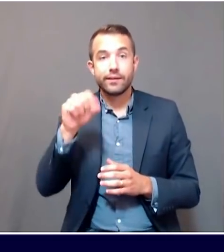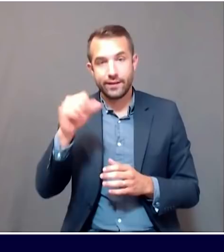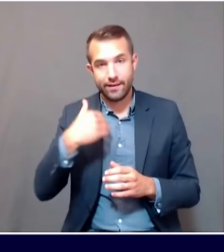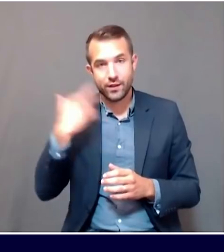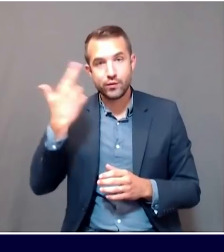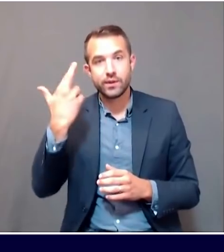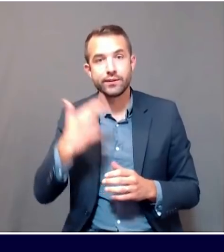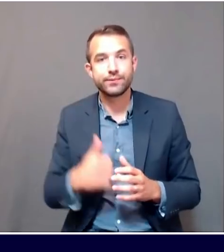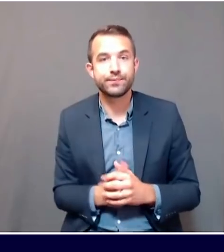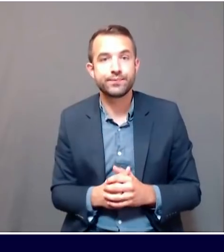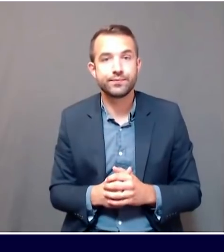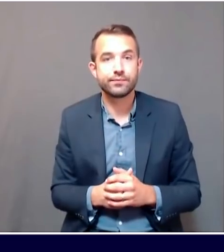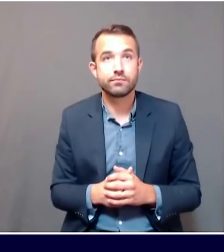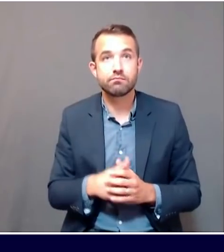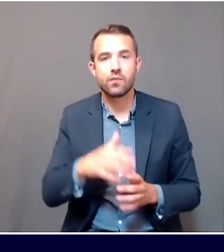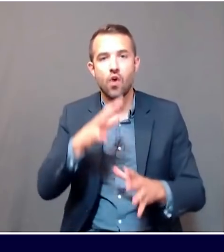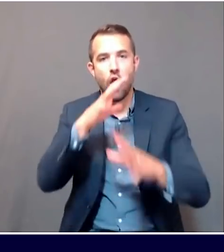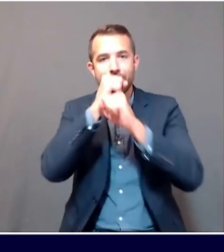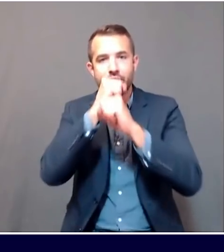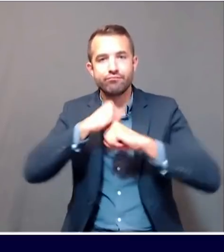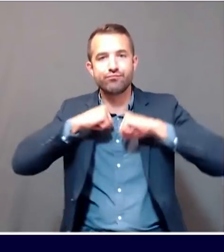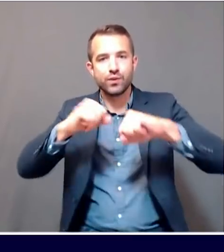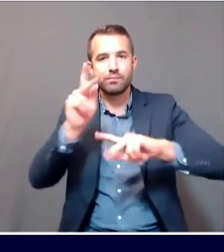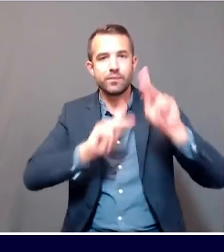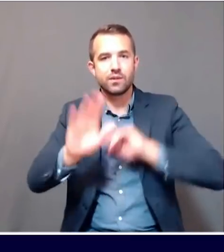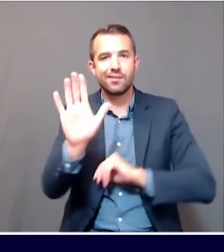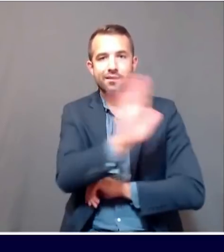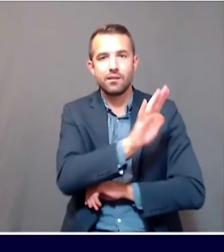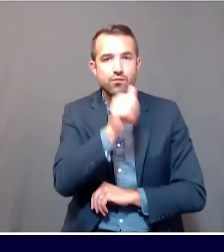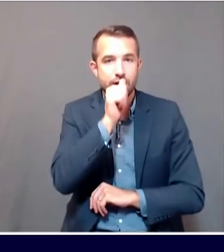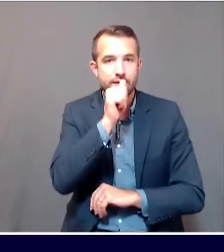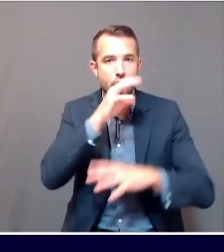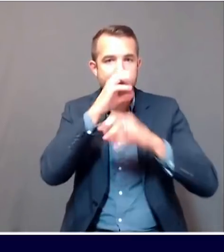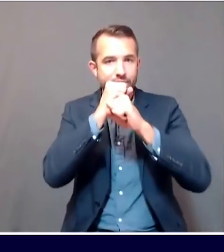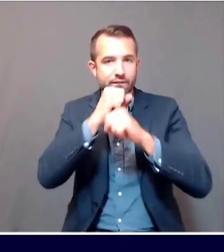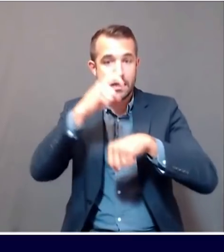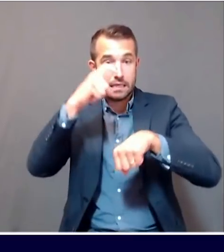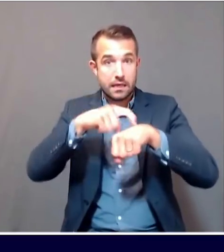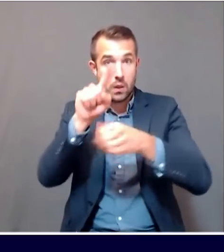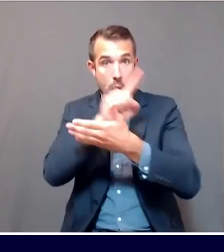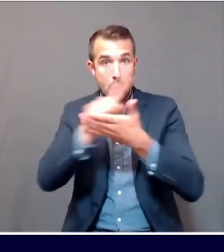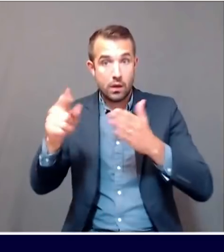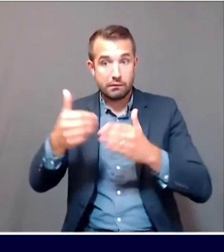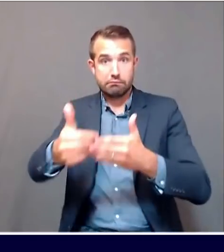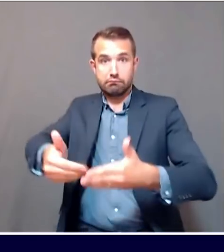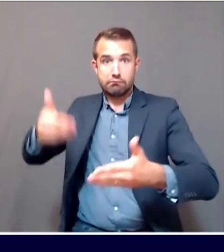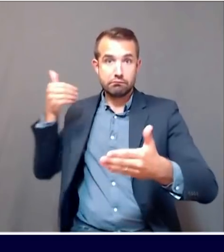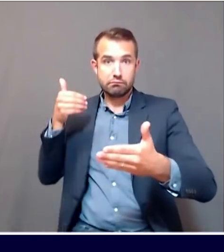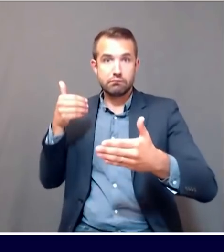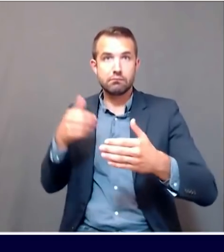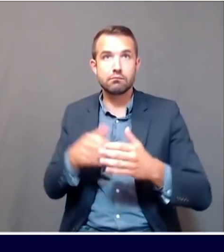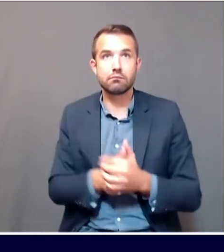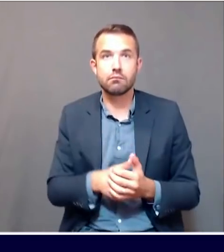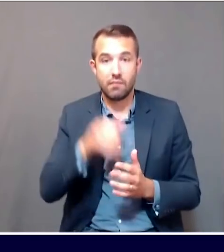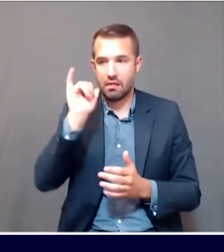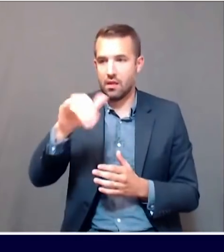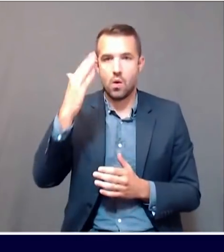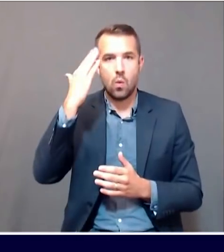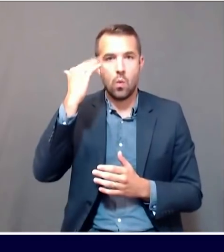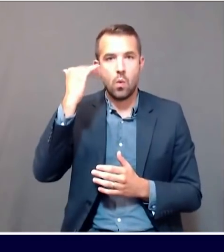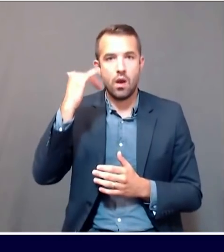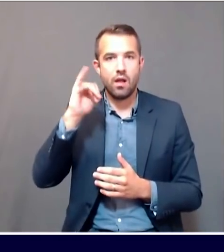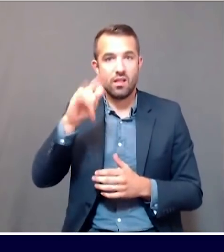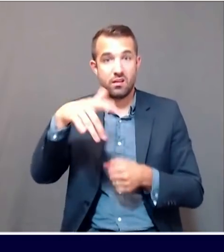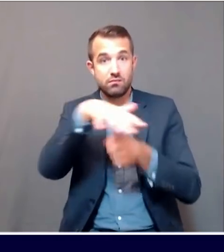comes down to privacy. We build in a time buffer because if you happen to know somebody in a particular zip code and you happen to know that